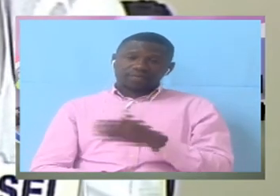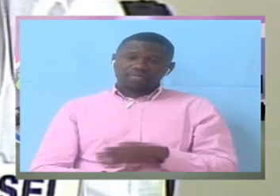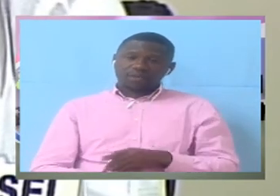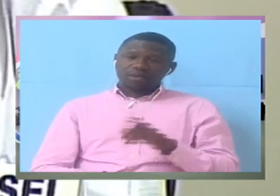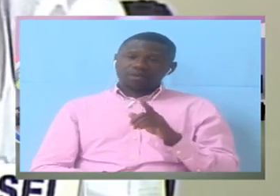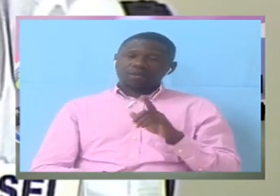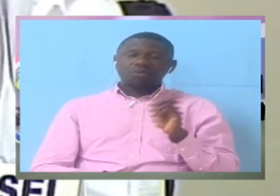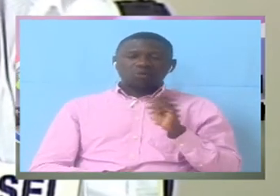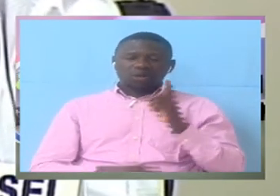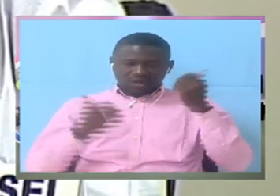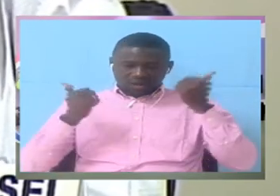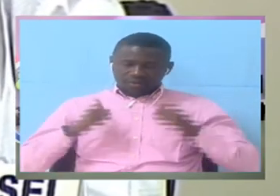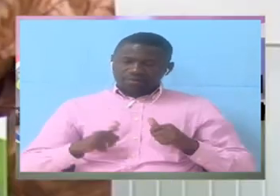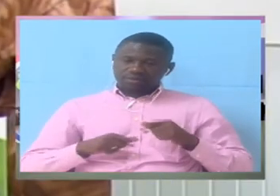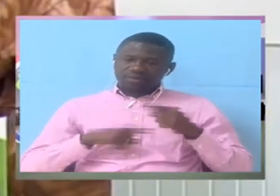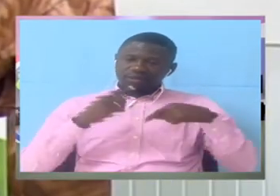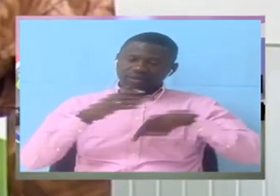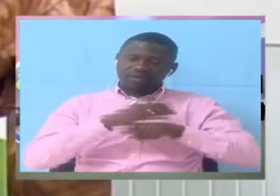Tell us what